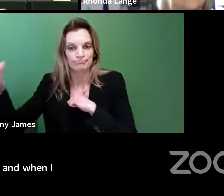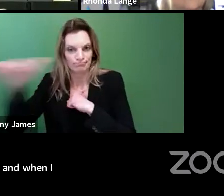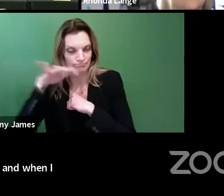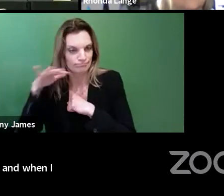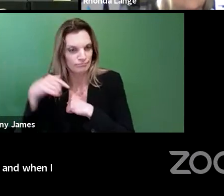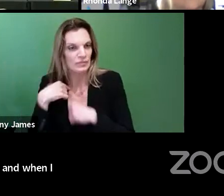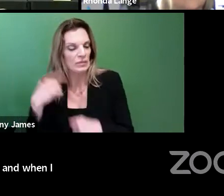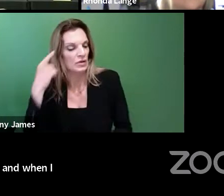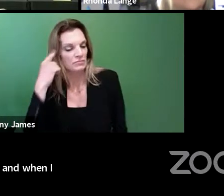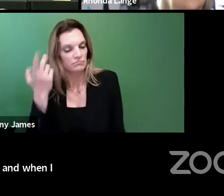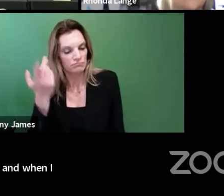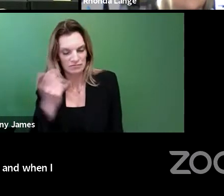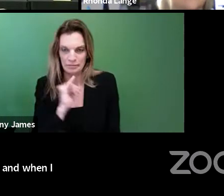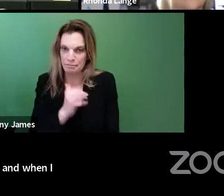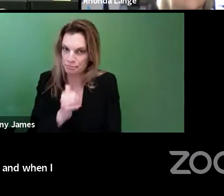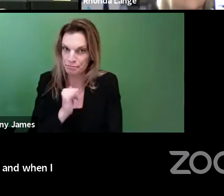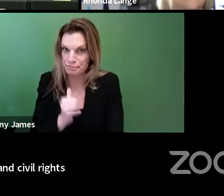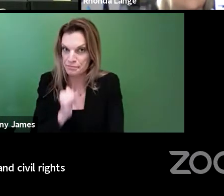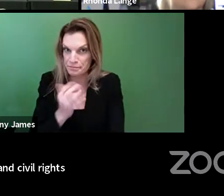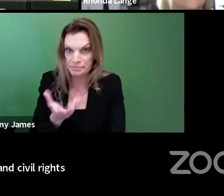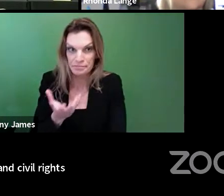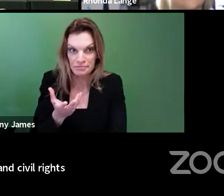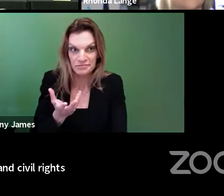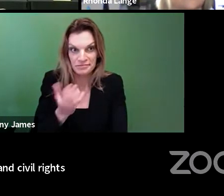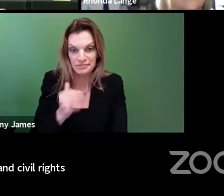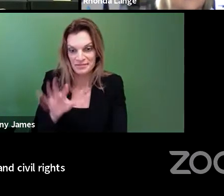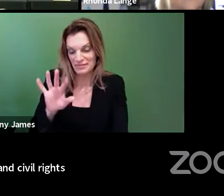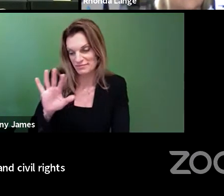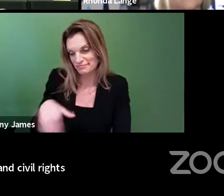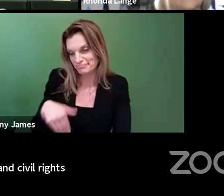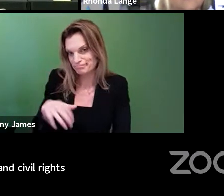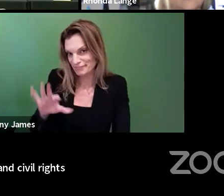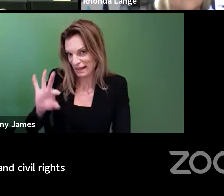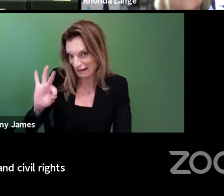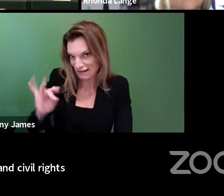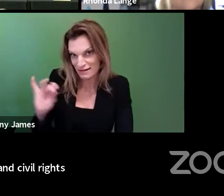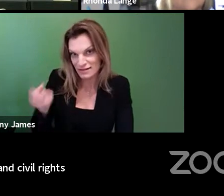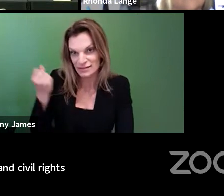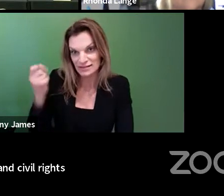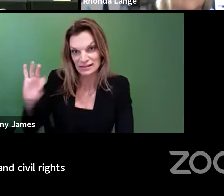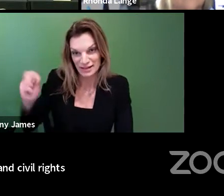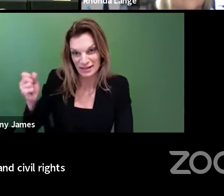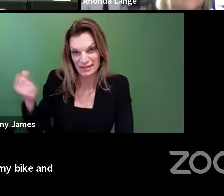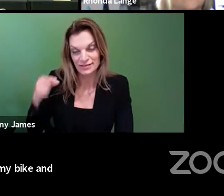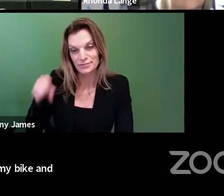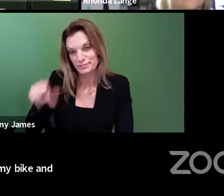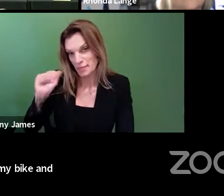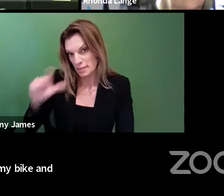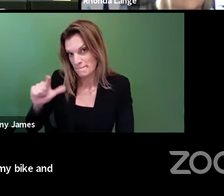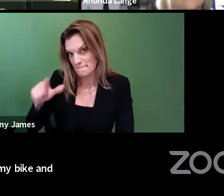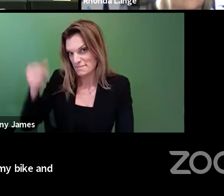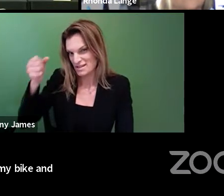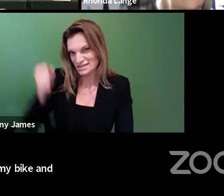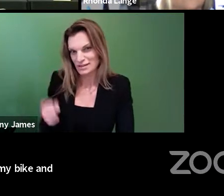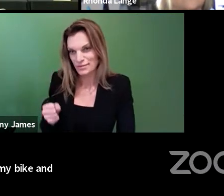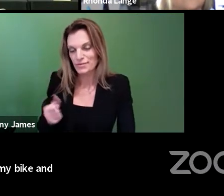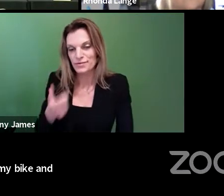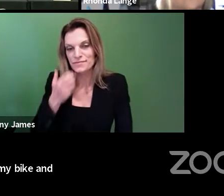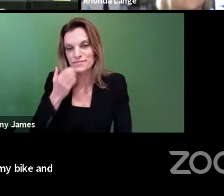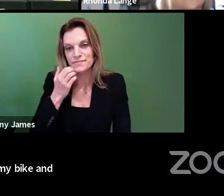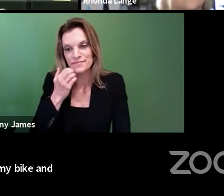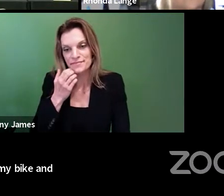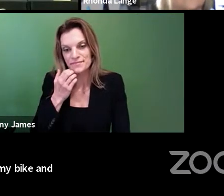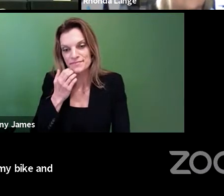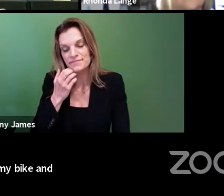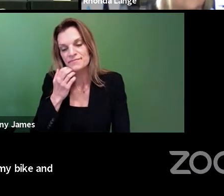thought, we're no different in the late 80s and 90s than they were in Birmingham, Alabama in the South. And so